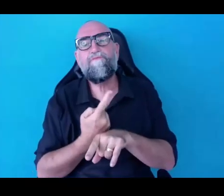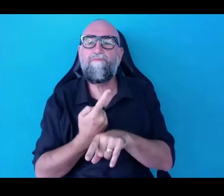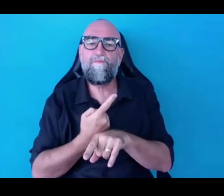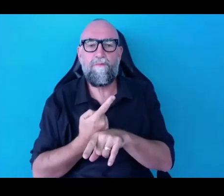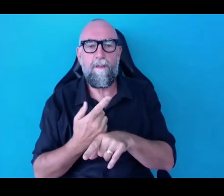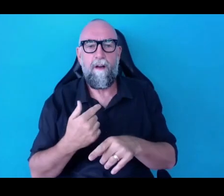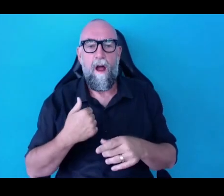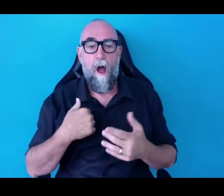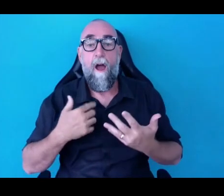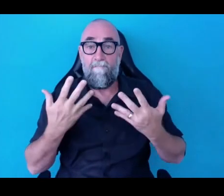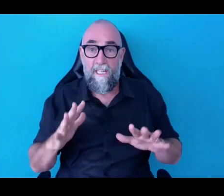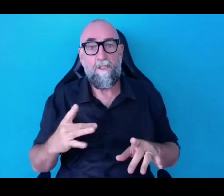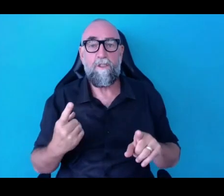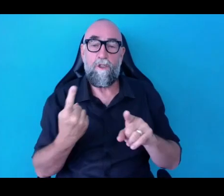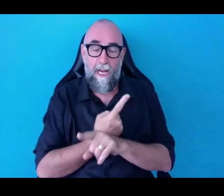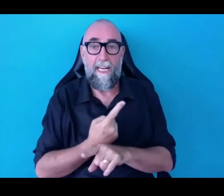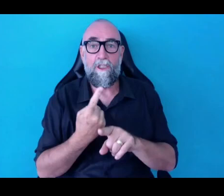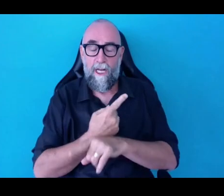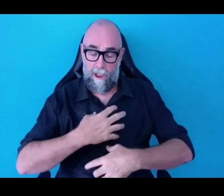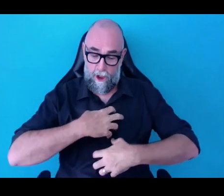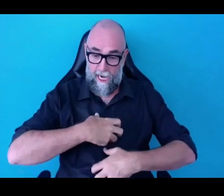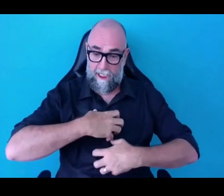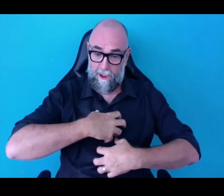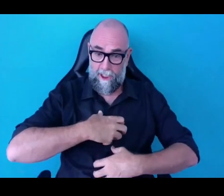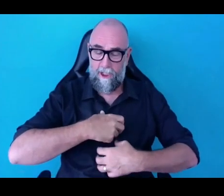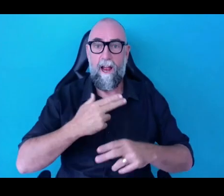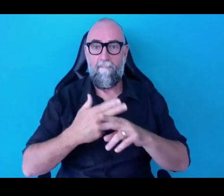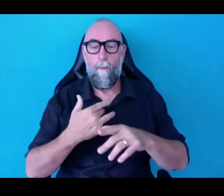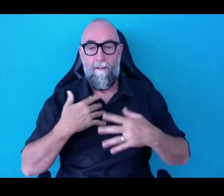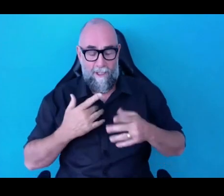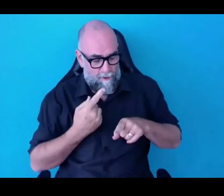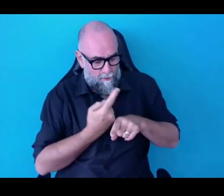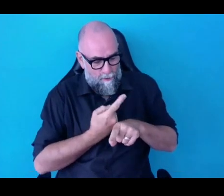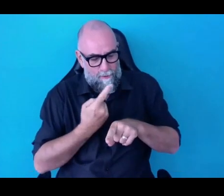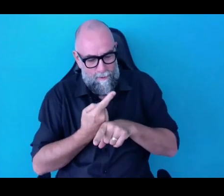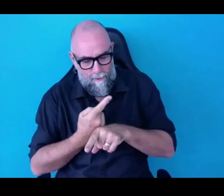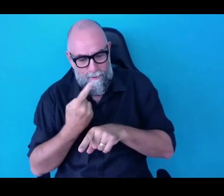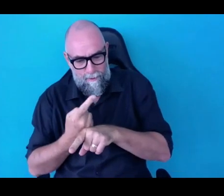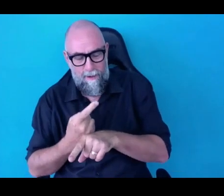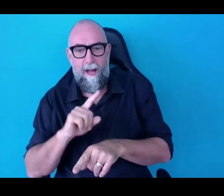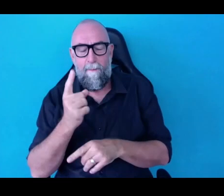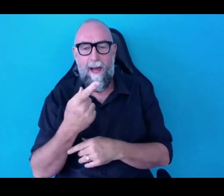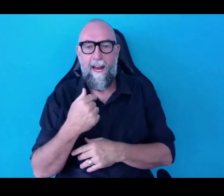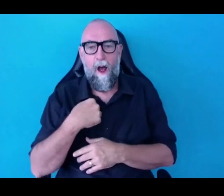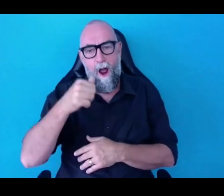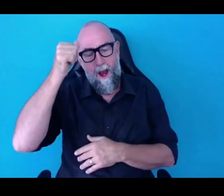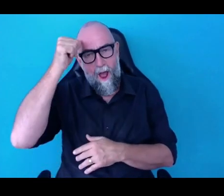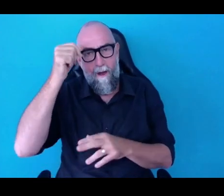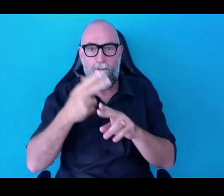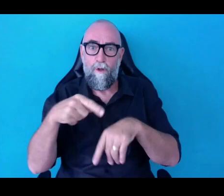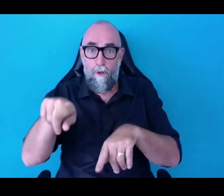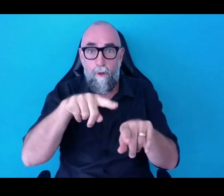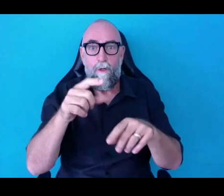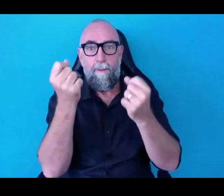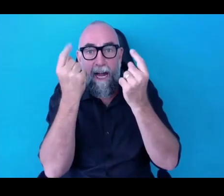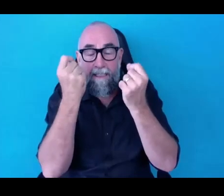what I'm talking about, and I've realised the value of that connectivity and the potential for questions after. So I hope I've also left plenty of time,